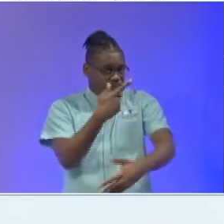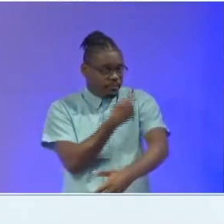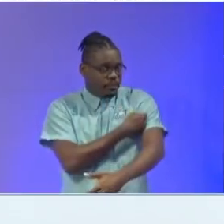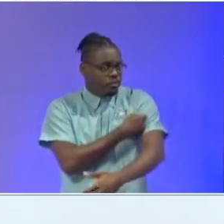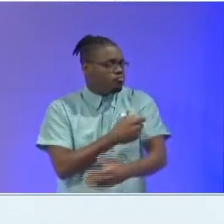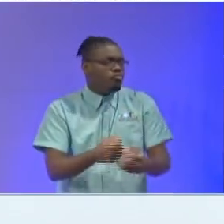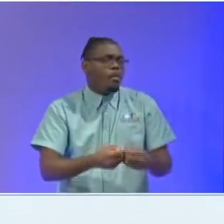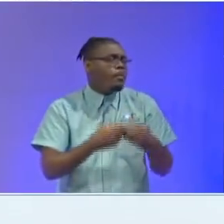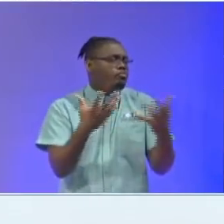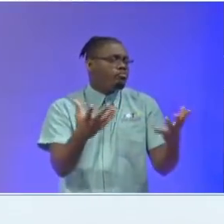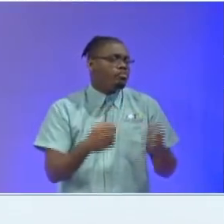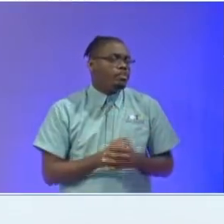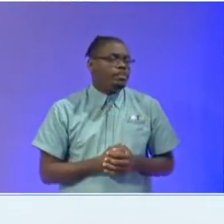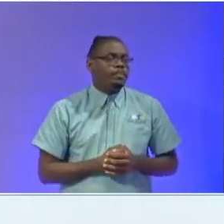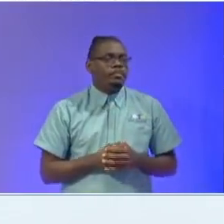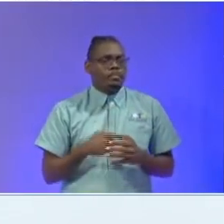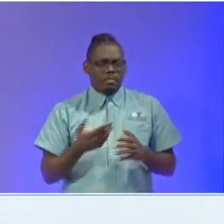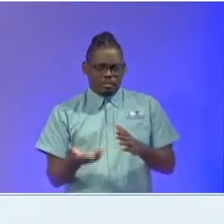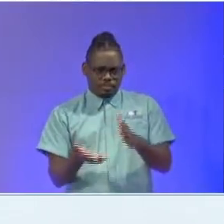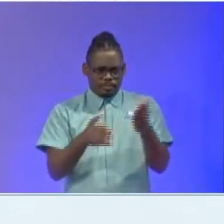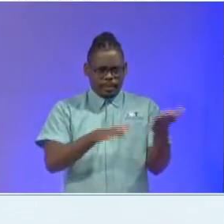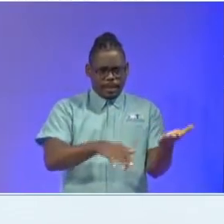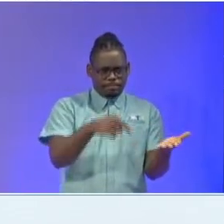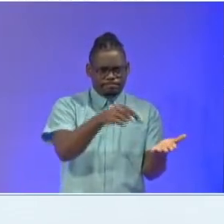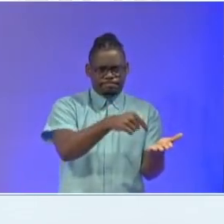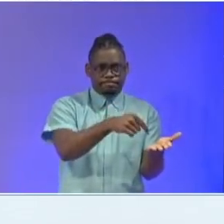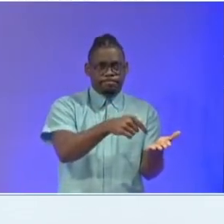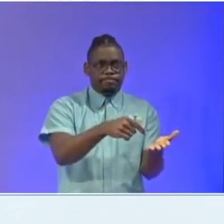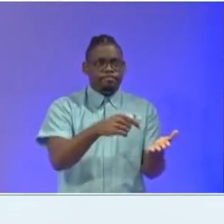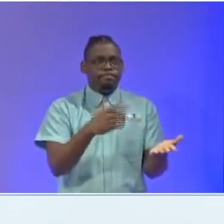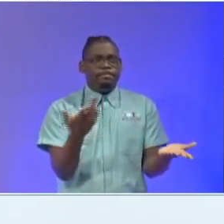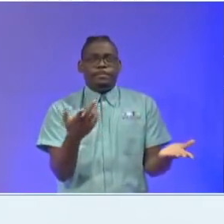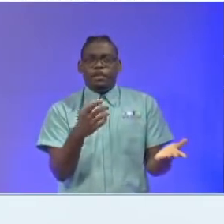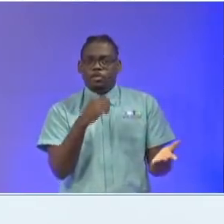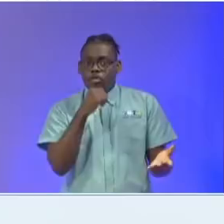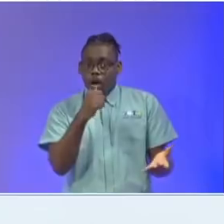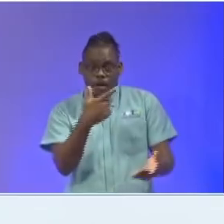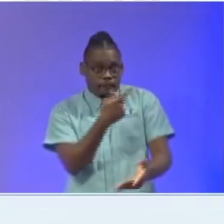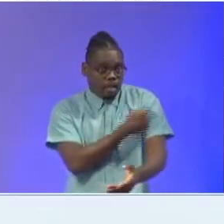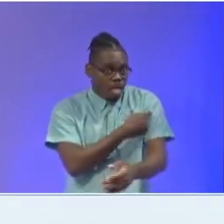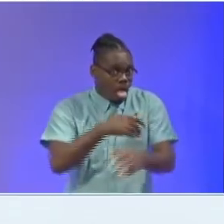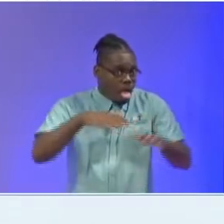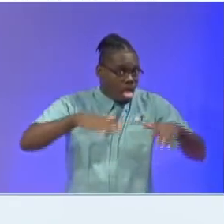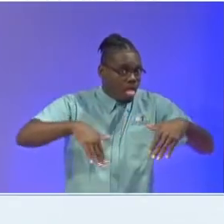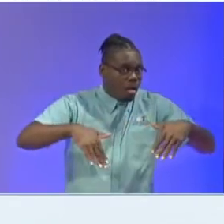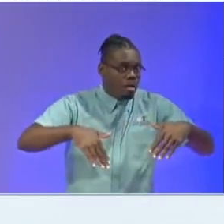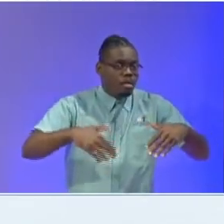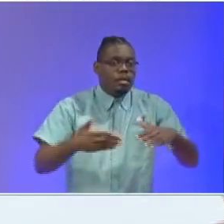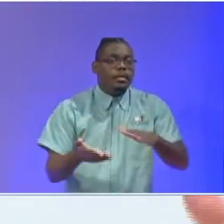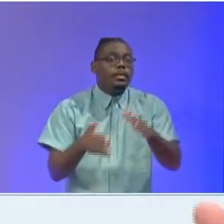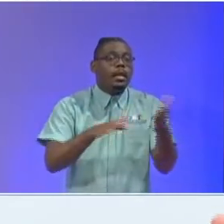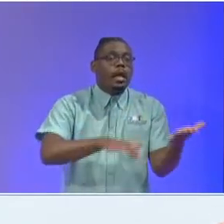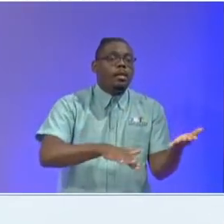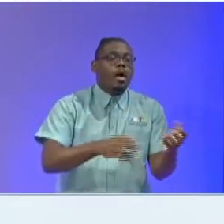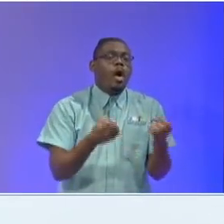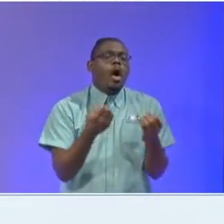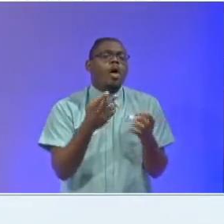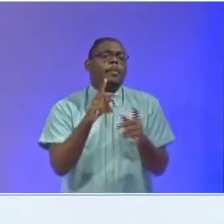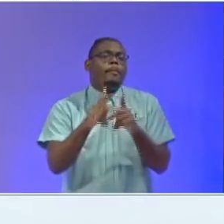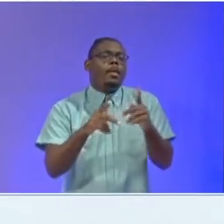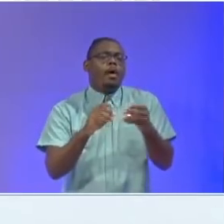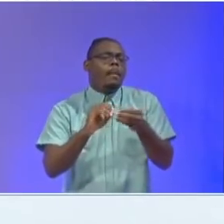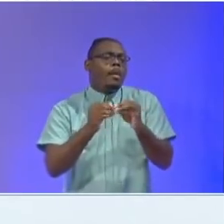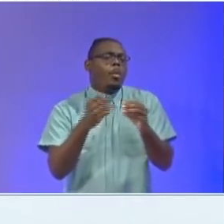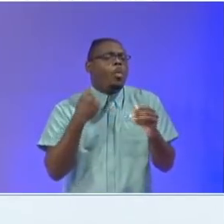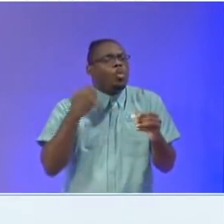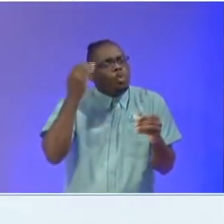have succumbed to the disease, all of these patients were actually unvaccinated. So that again reinforces the need